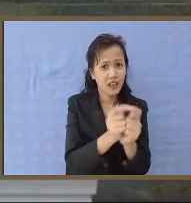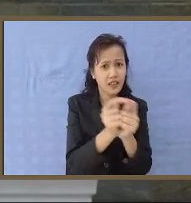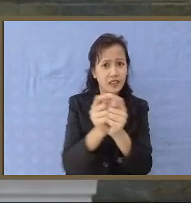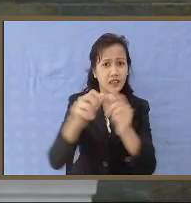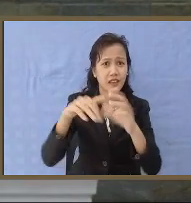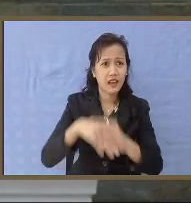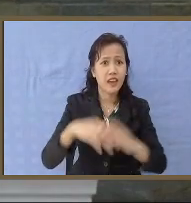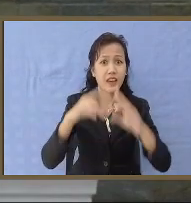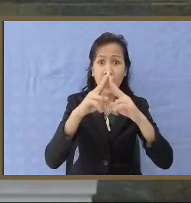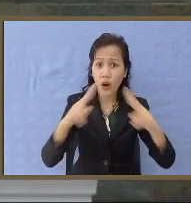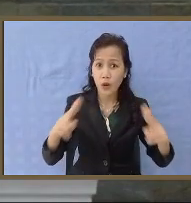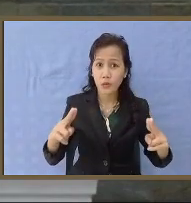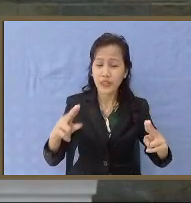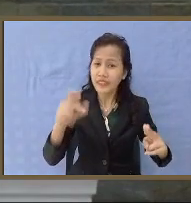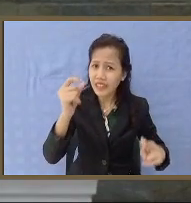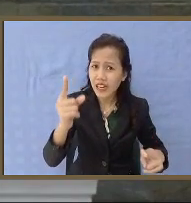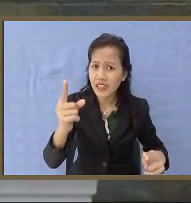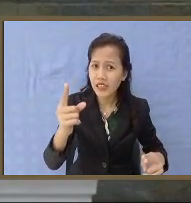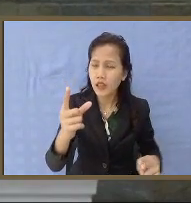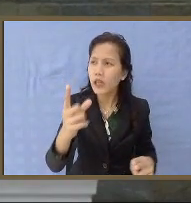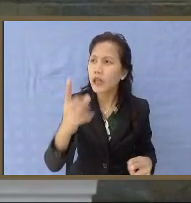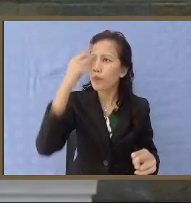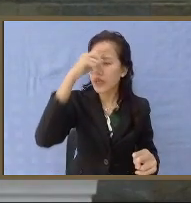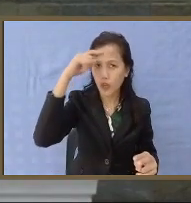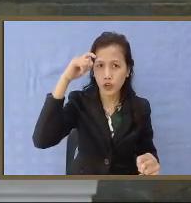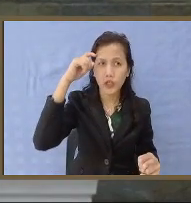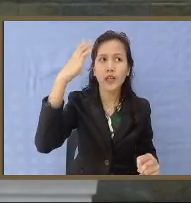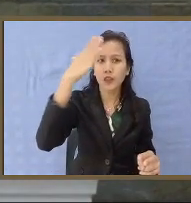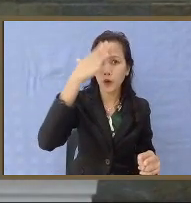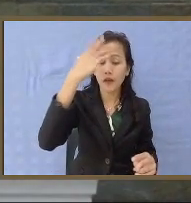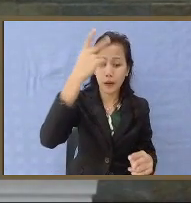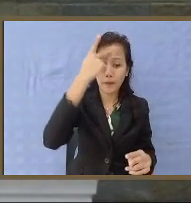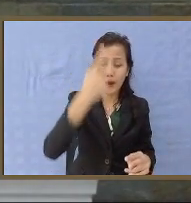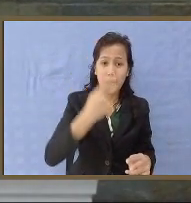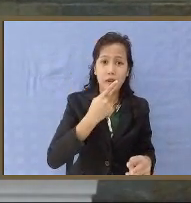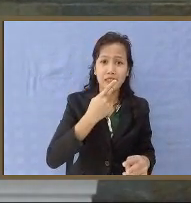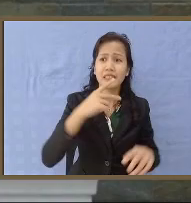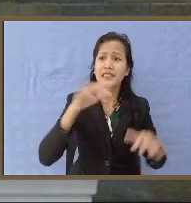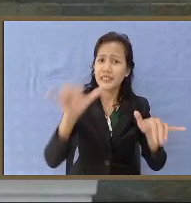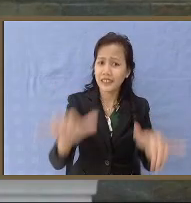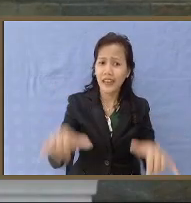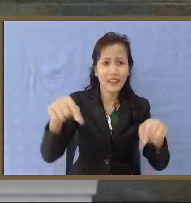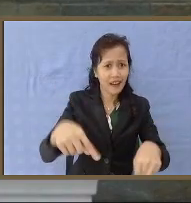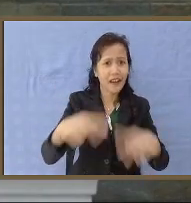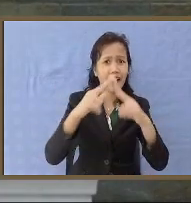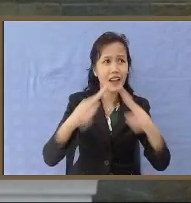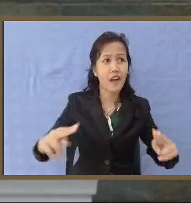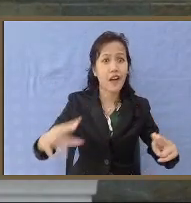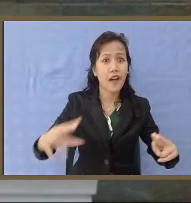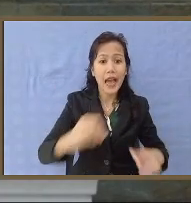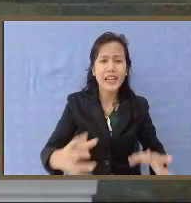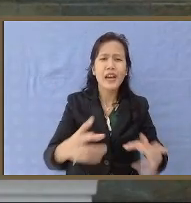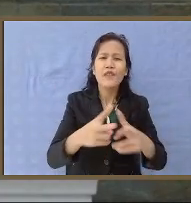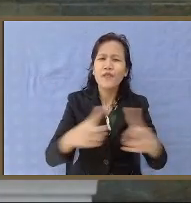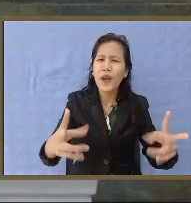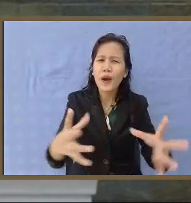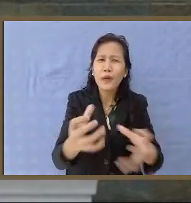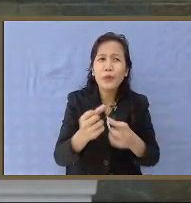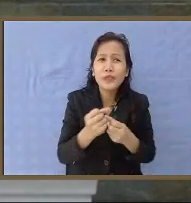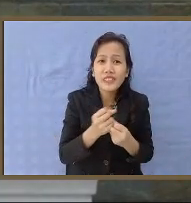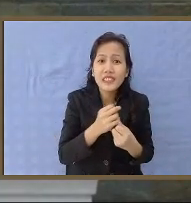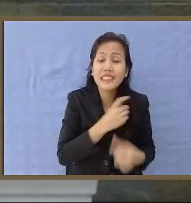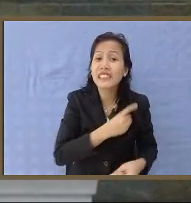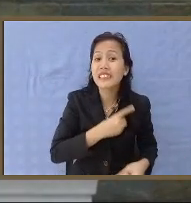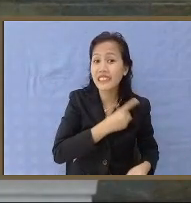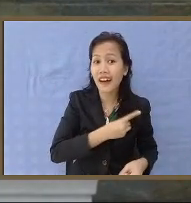their father, their parents are already there and they are very interested na makapakinig po sila sa